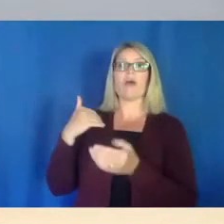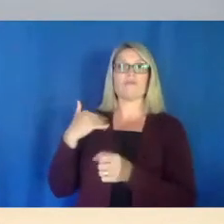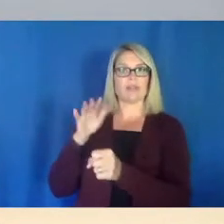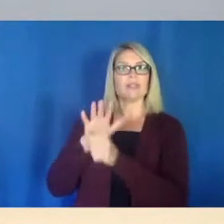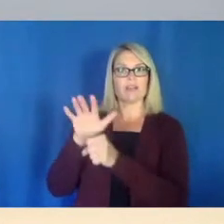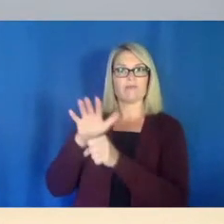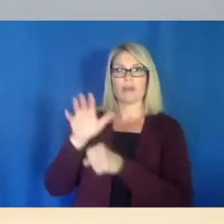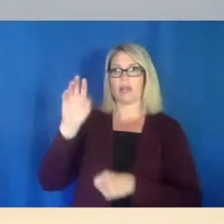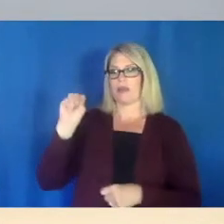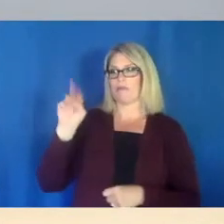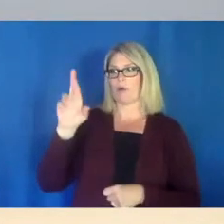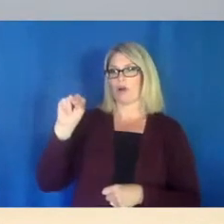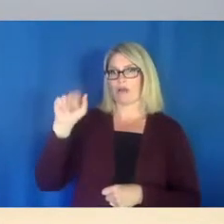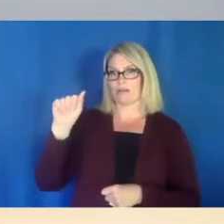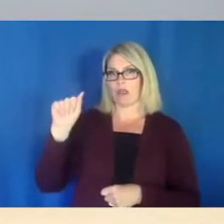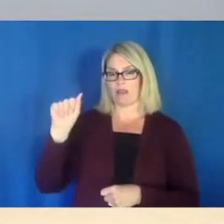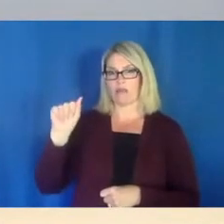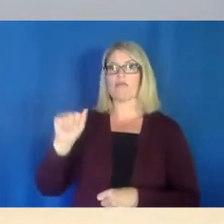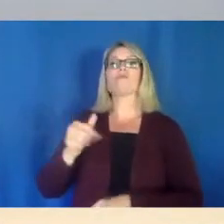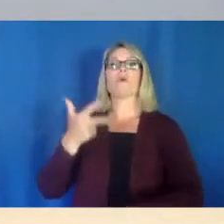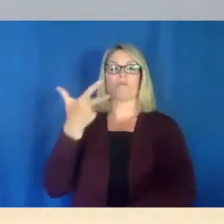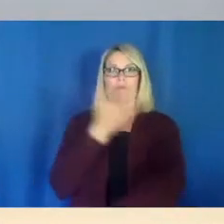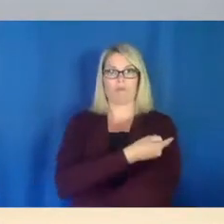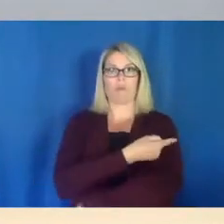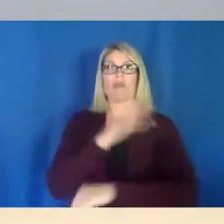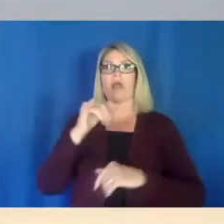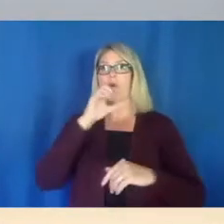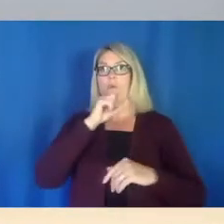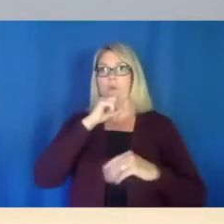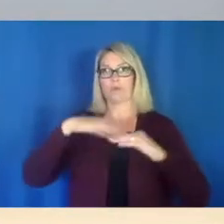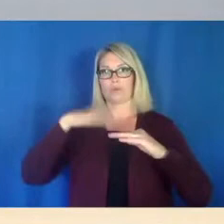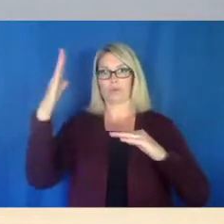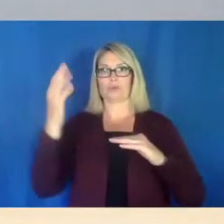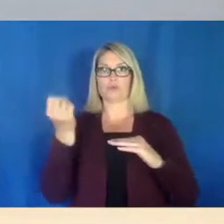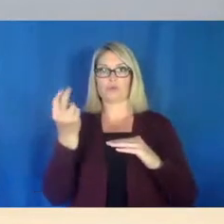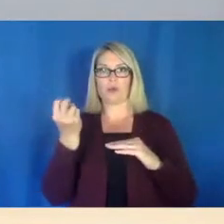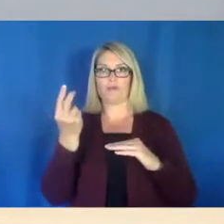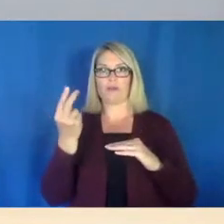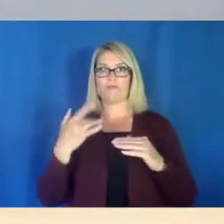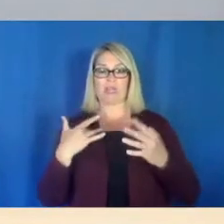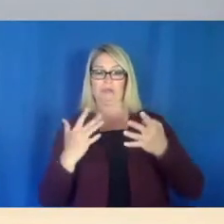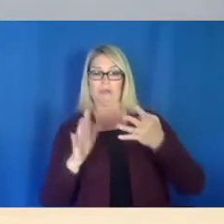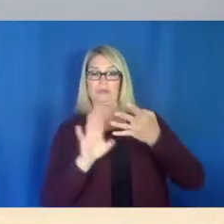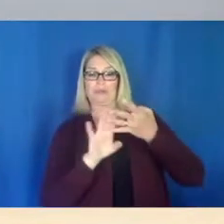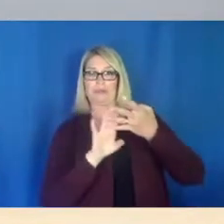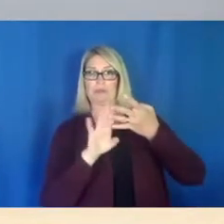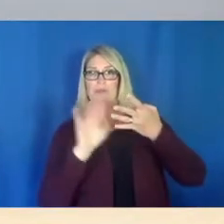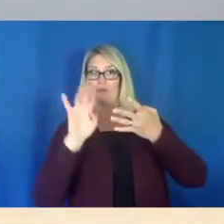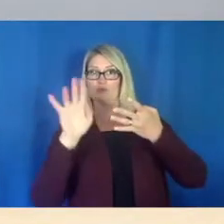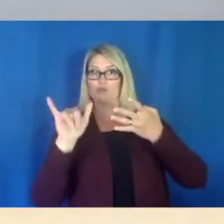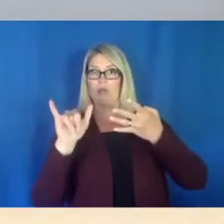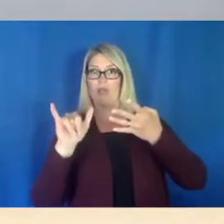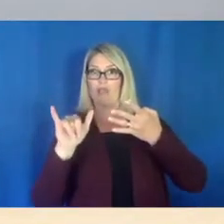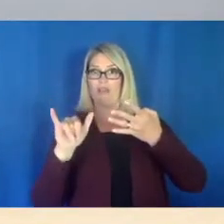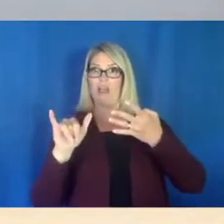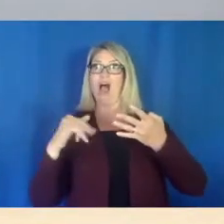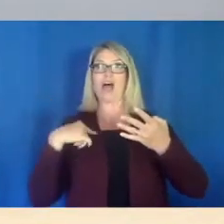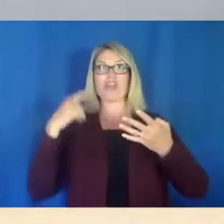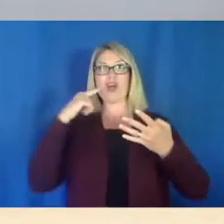fully immunize 50% of people aged 12 and up by the middle of July, earlier than we had originally